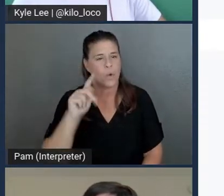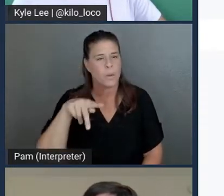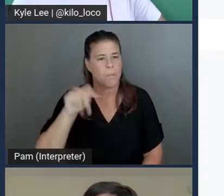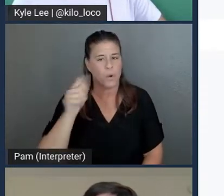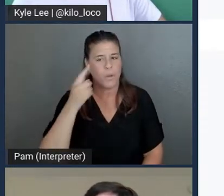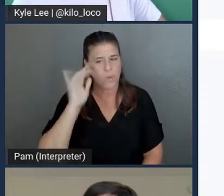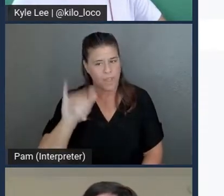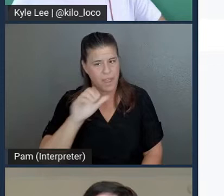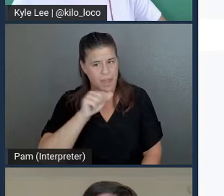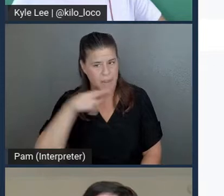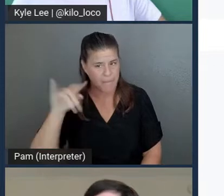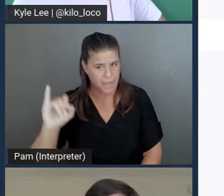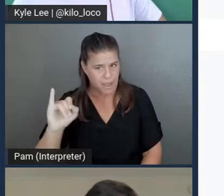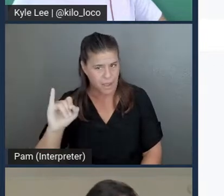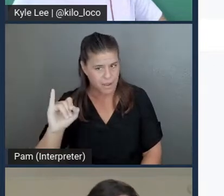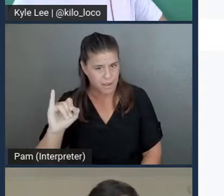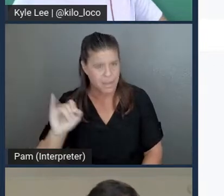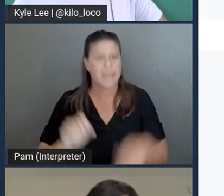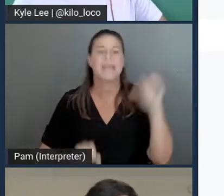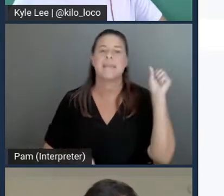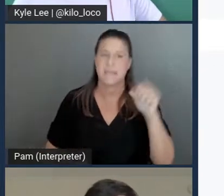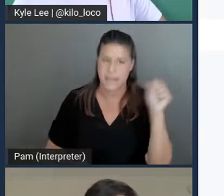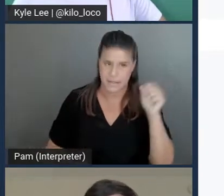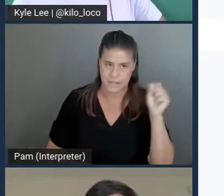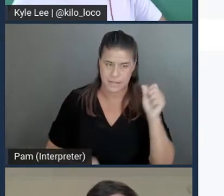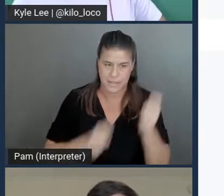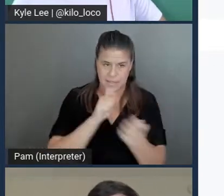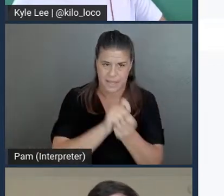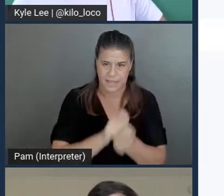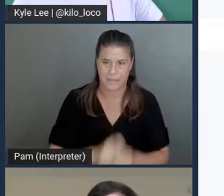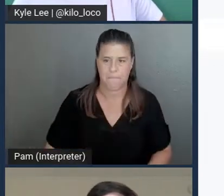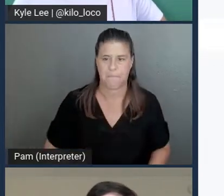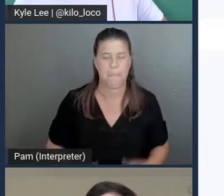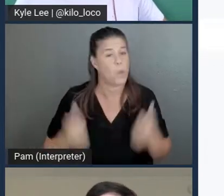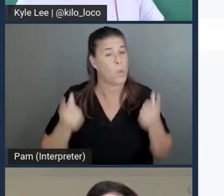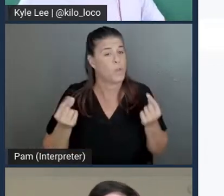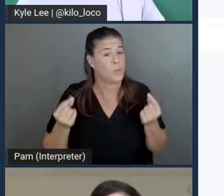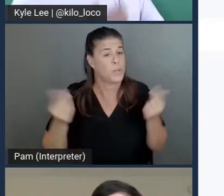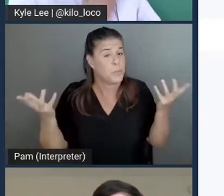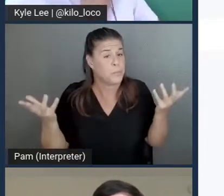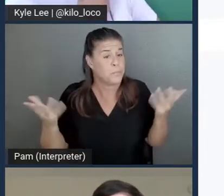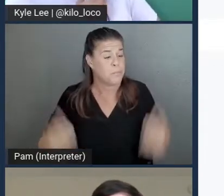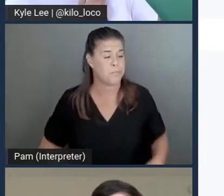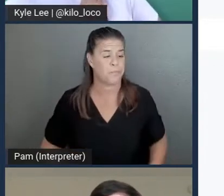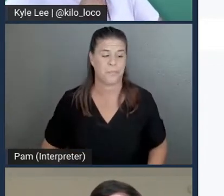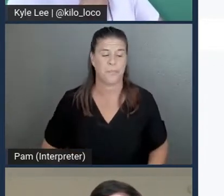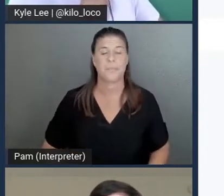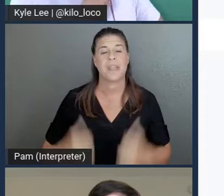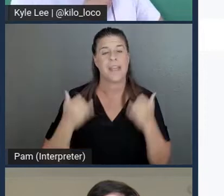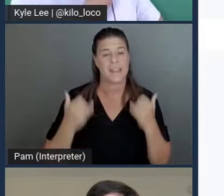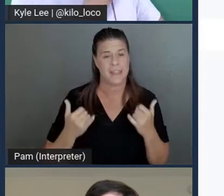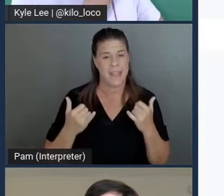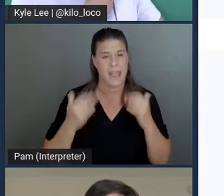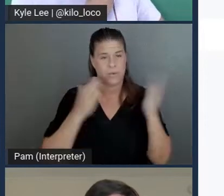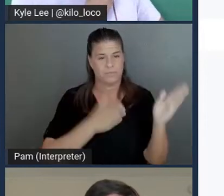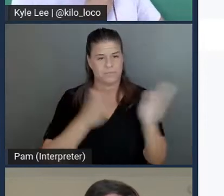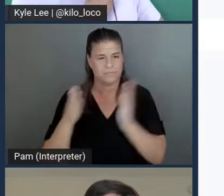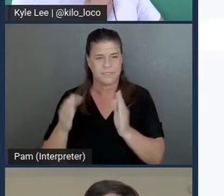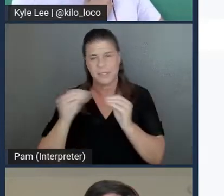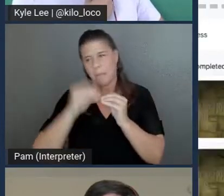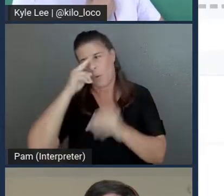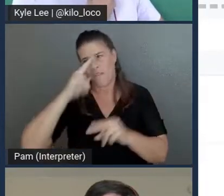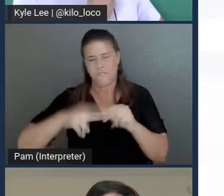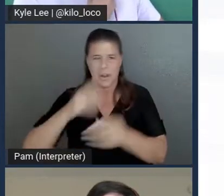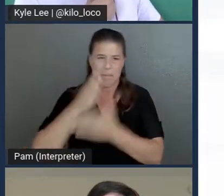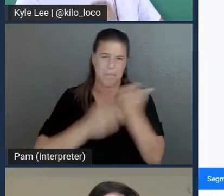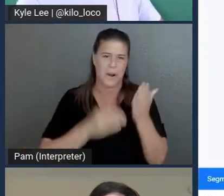API. Yes, exactly. Okay. What do we do with it? Now let's get to the more fun part,